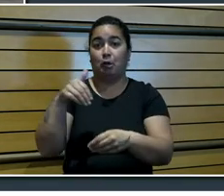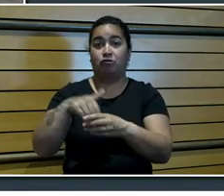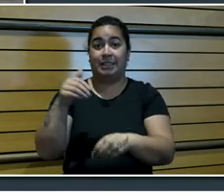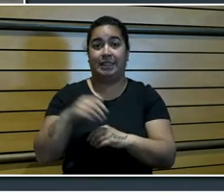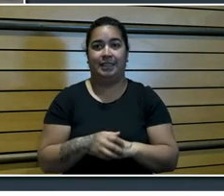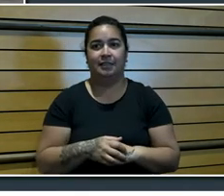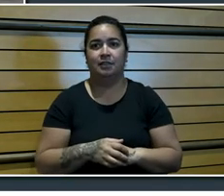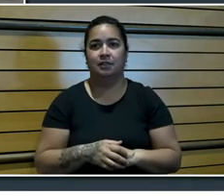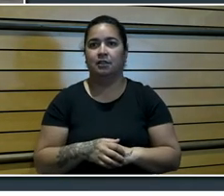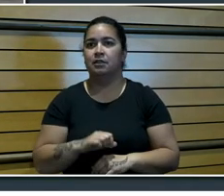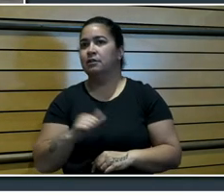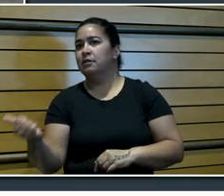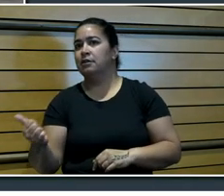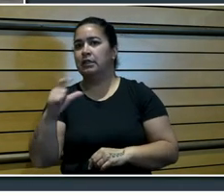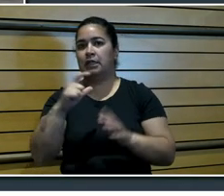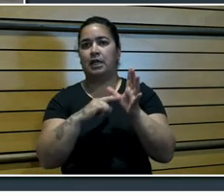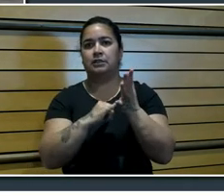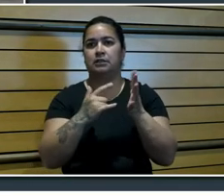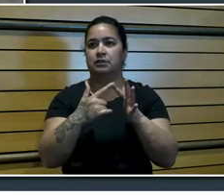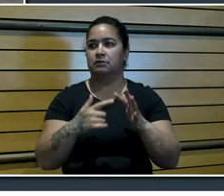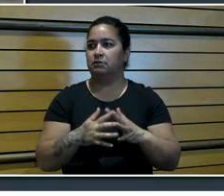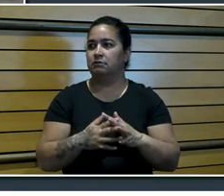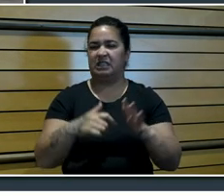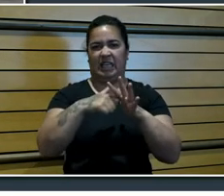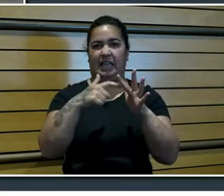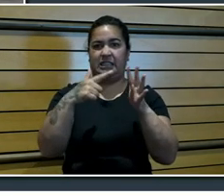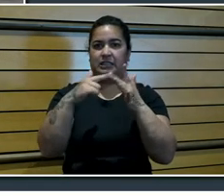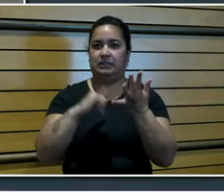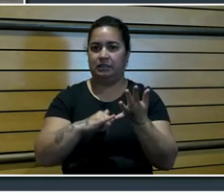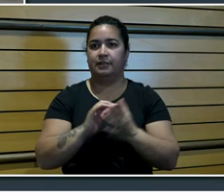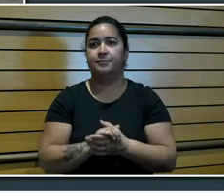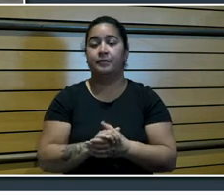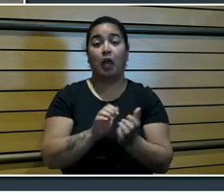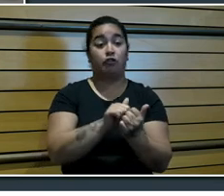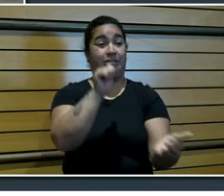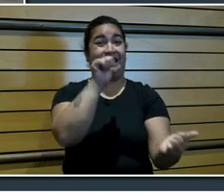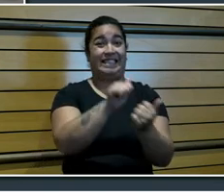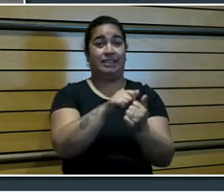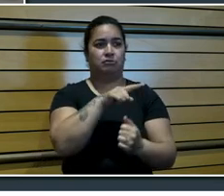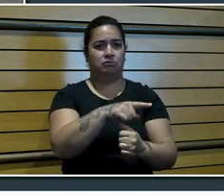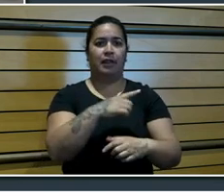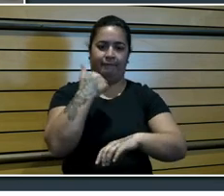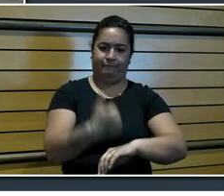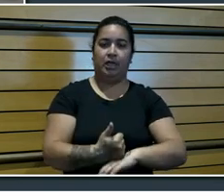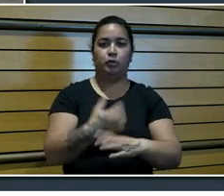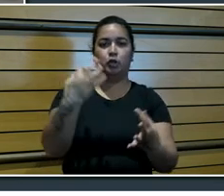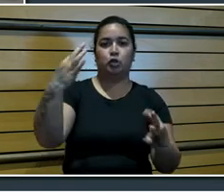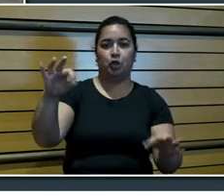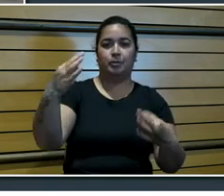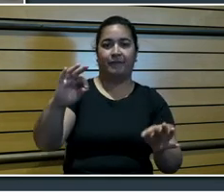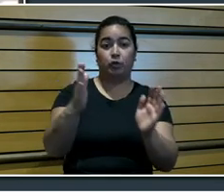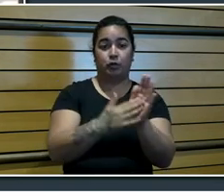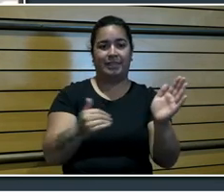Te Tiriti o Waitangi is the founding document of Aotearoa. And what that calls for is